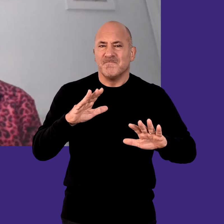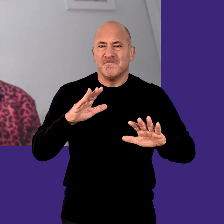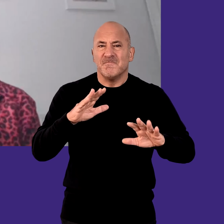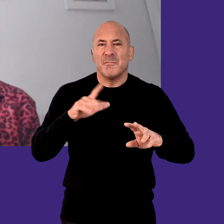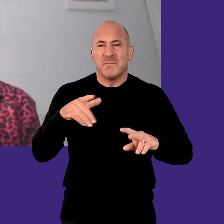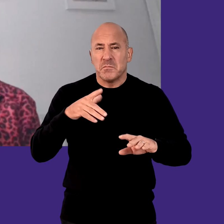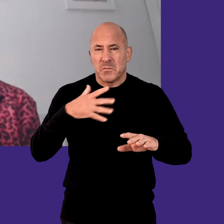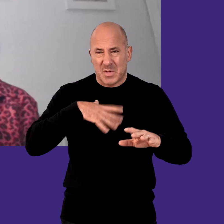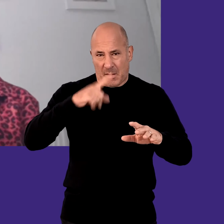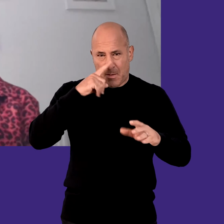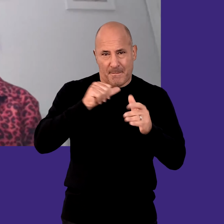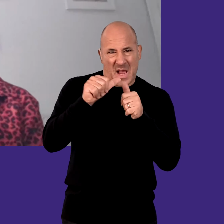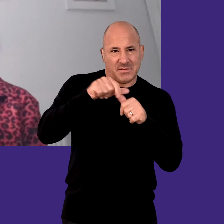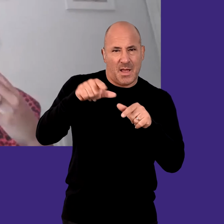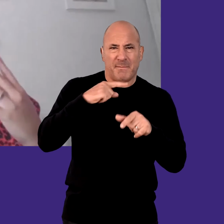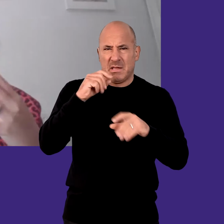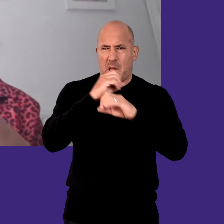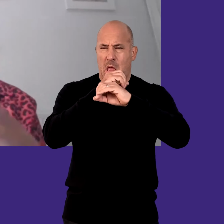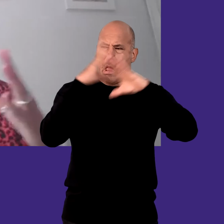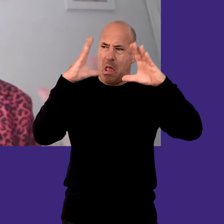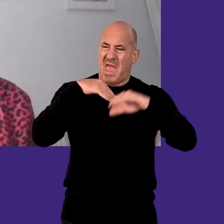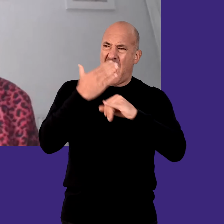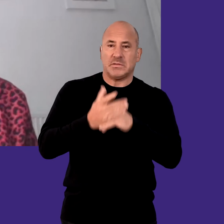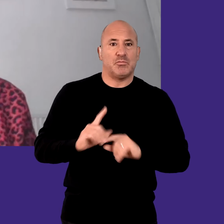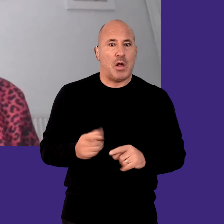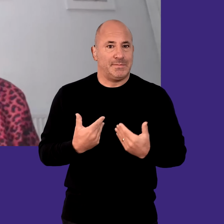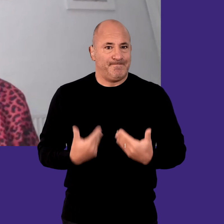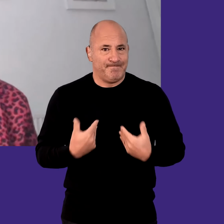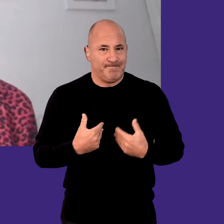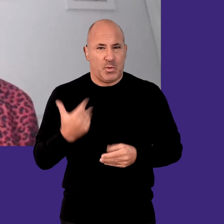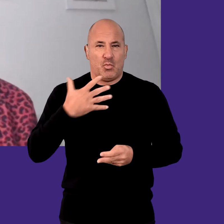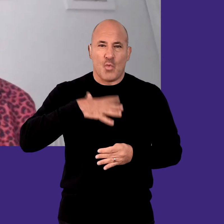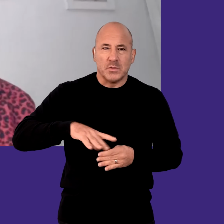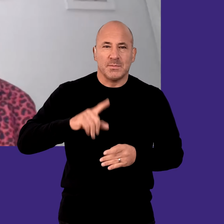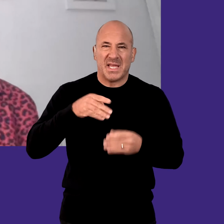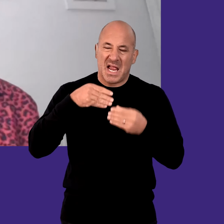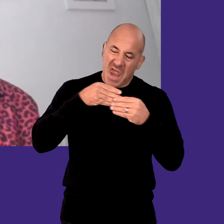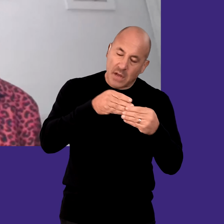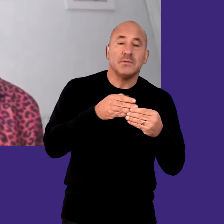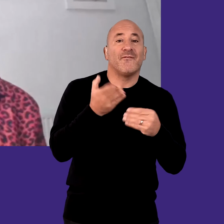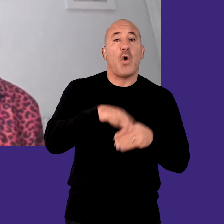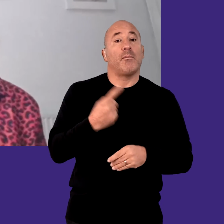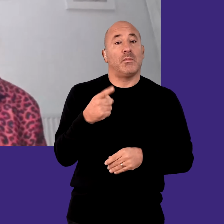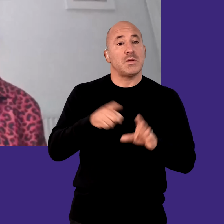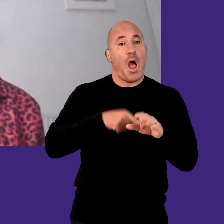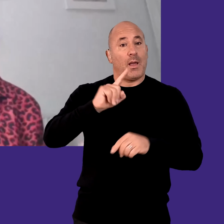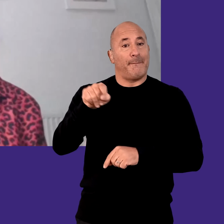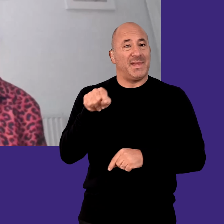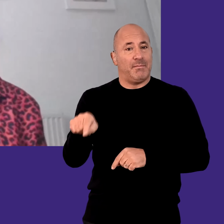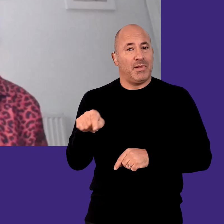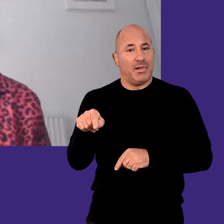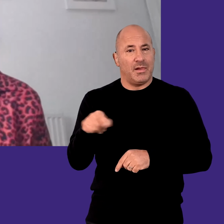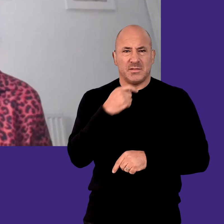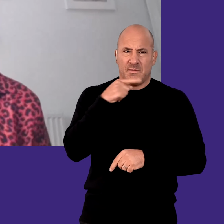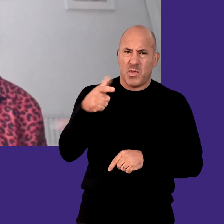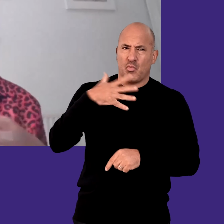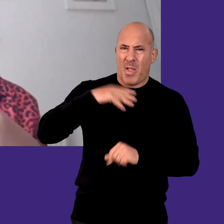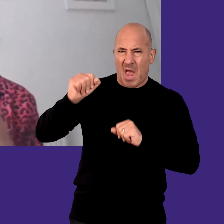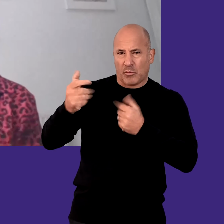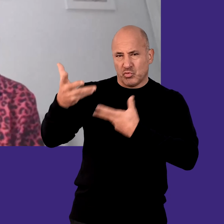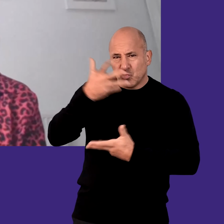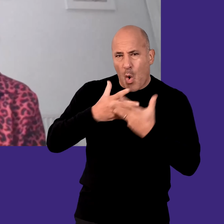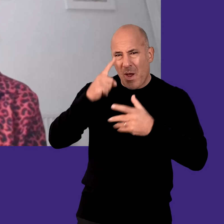that. He didn't come in with a preconception of what he would produce at the end of it. He wanted that to be kind of led, especially by the young people. And they decided